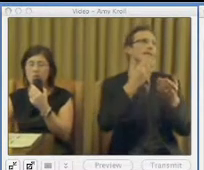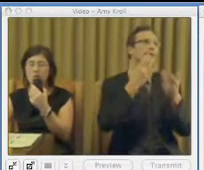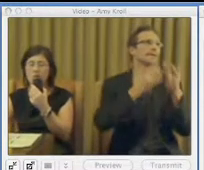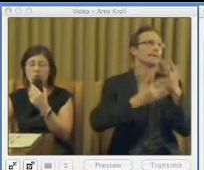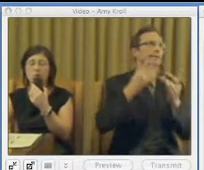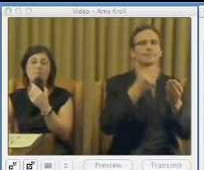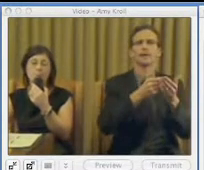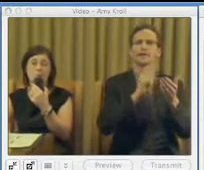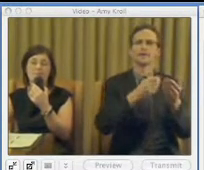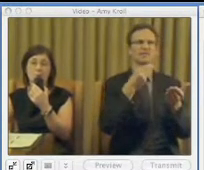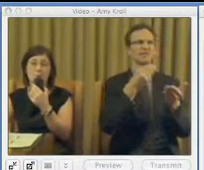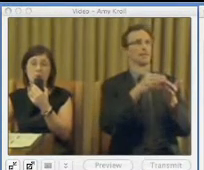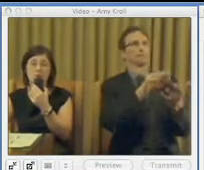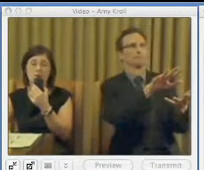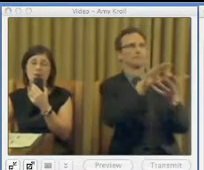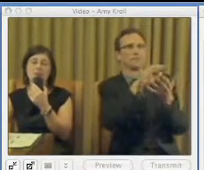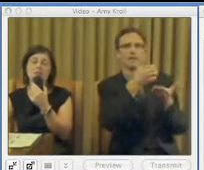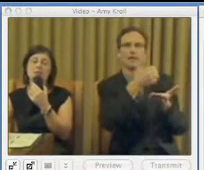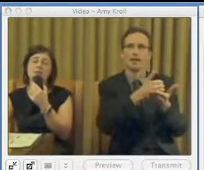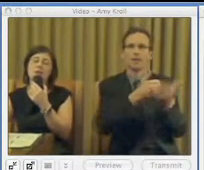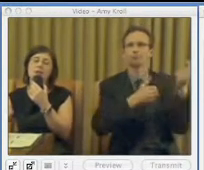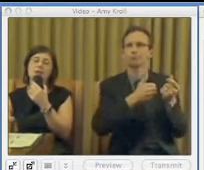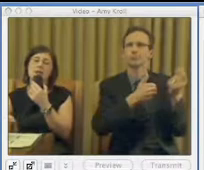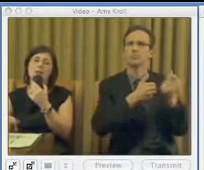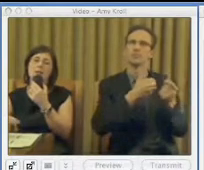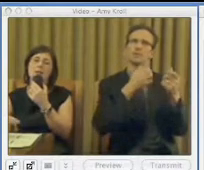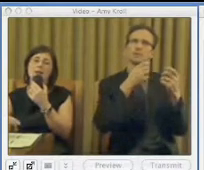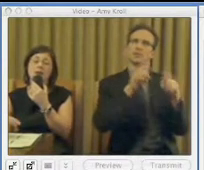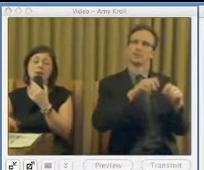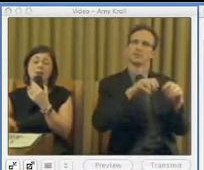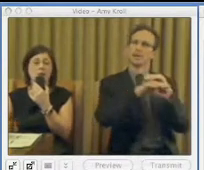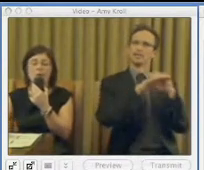financial support, or other forms of support.